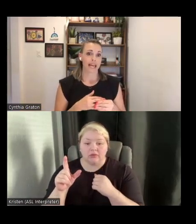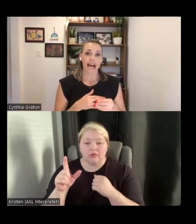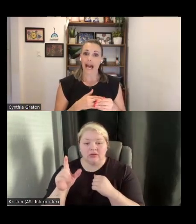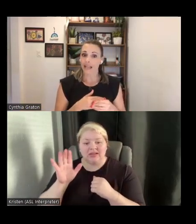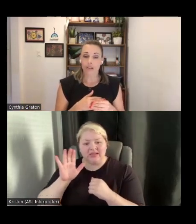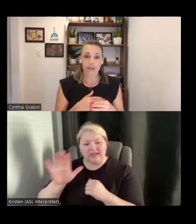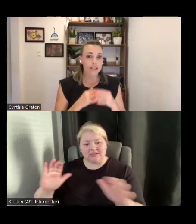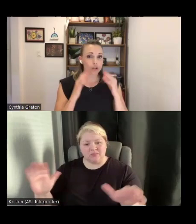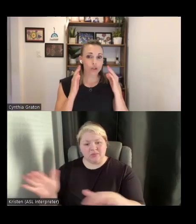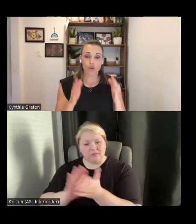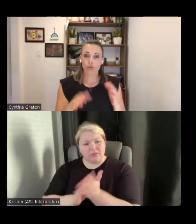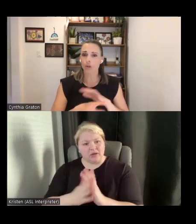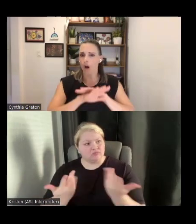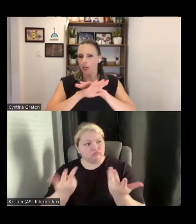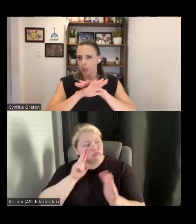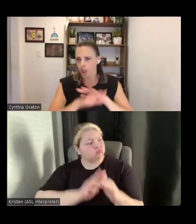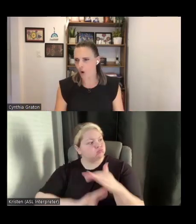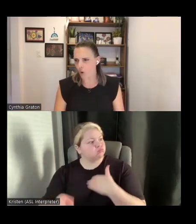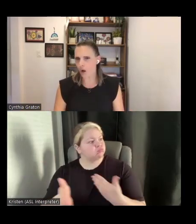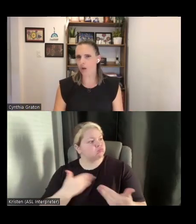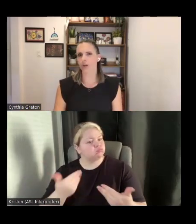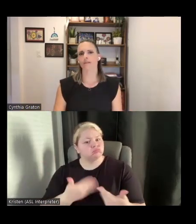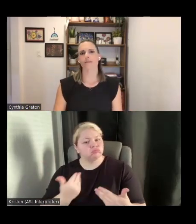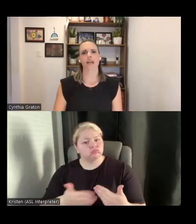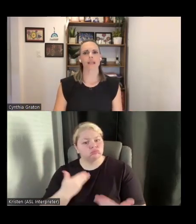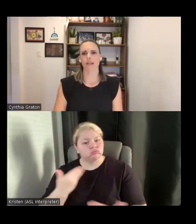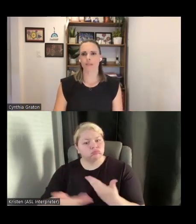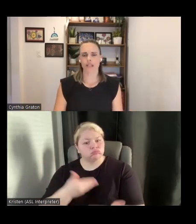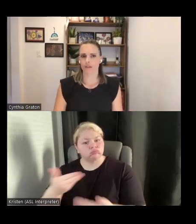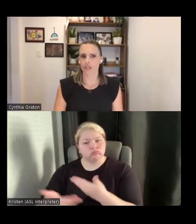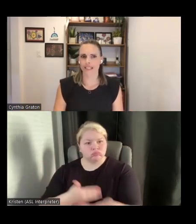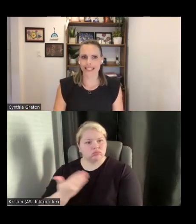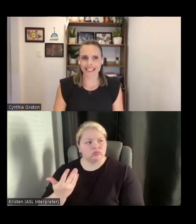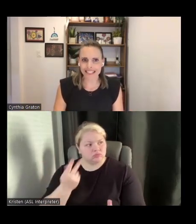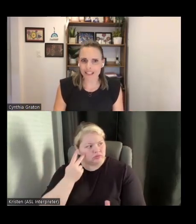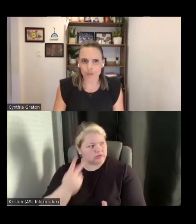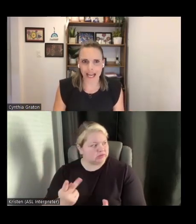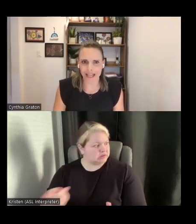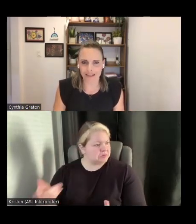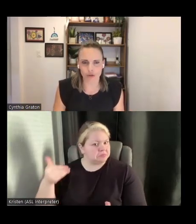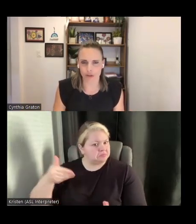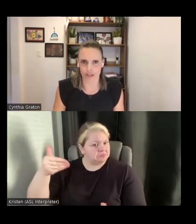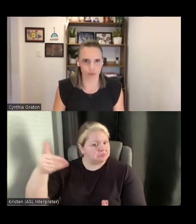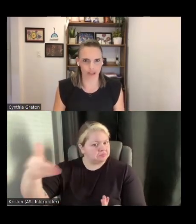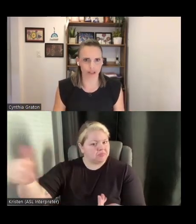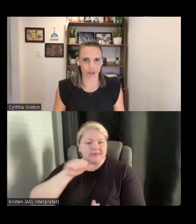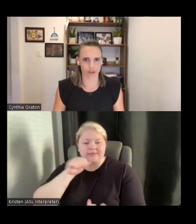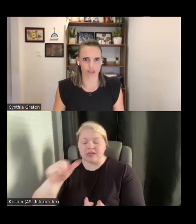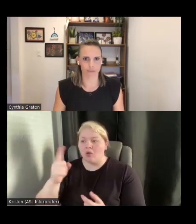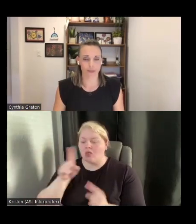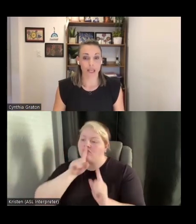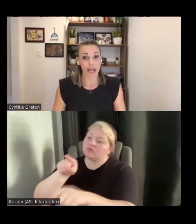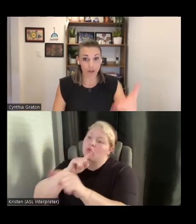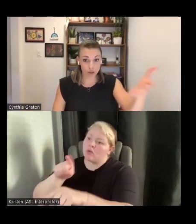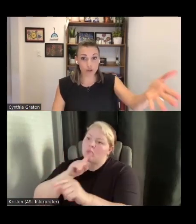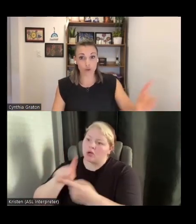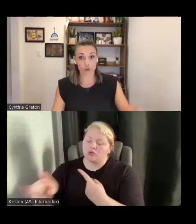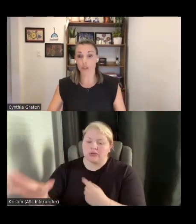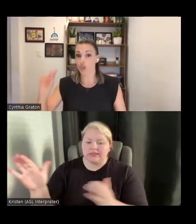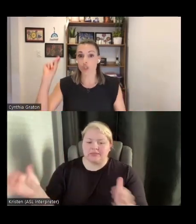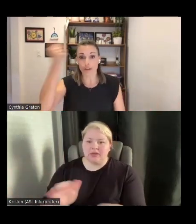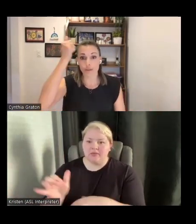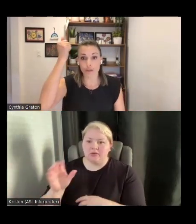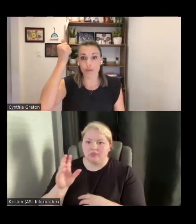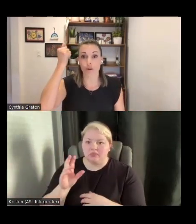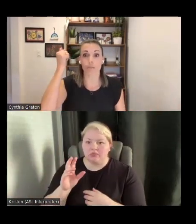predictable. Adults in your school are no longer finding themselves constantly reacting to his behaviors. And your